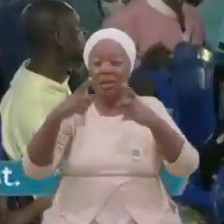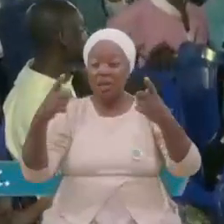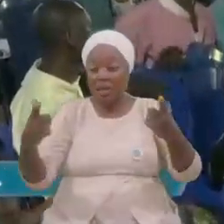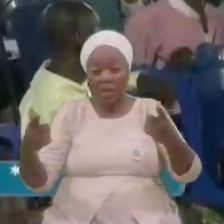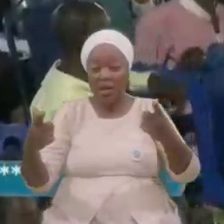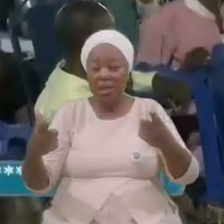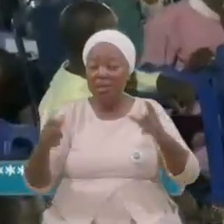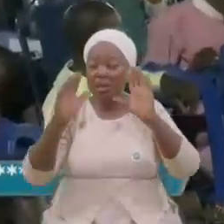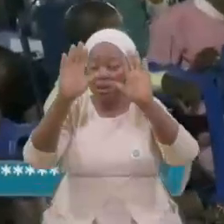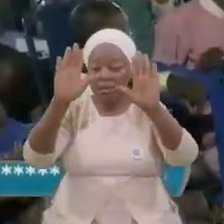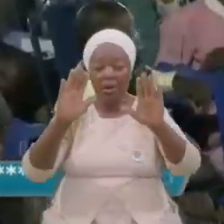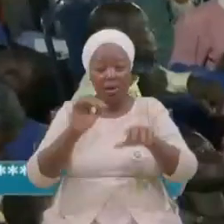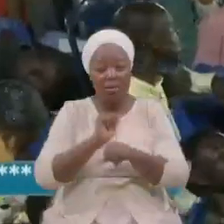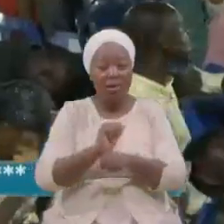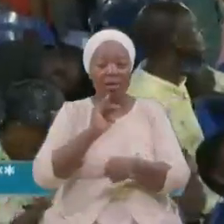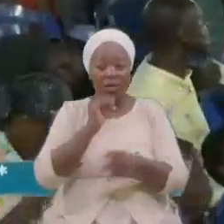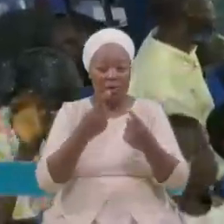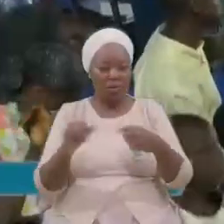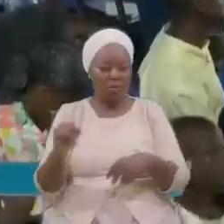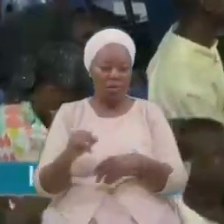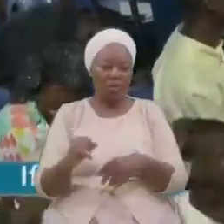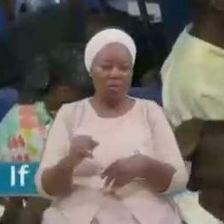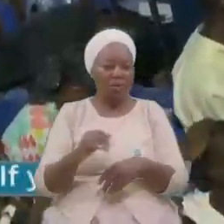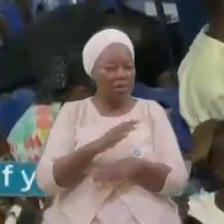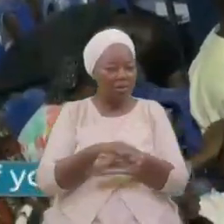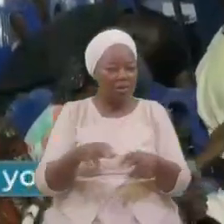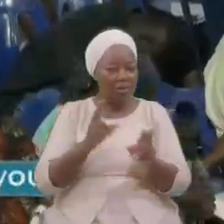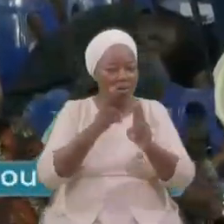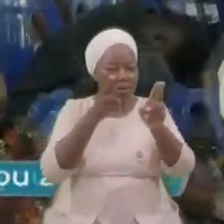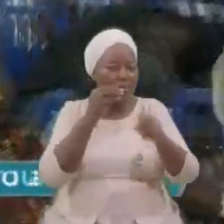miracles will come. So no one should leave now.